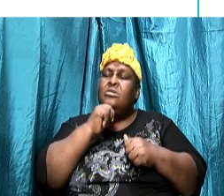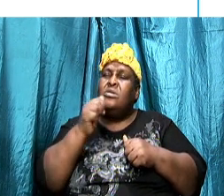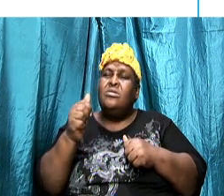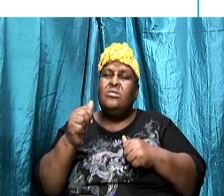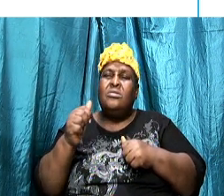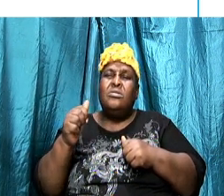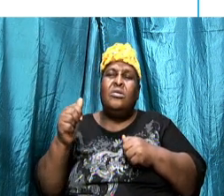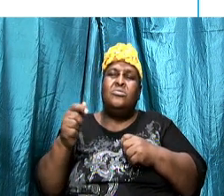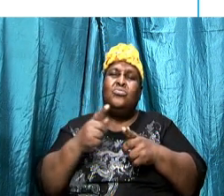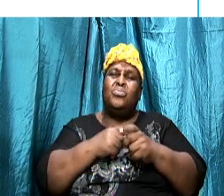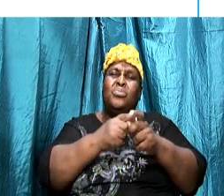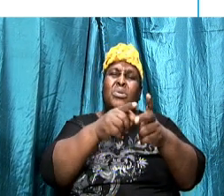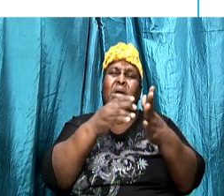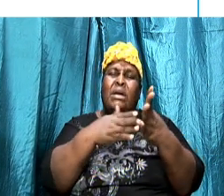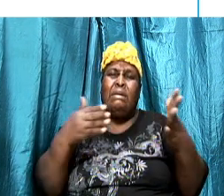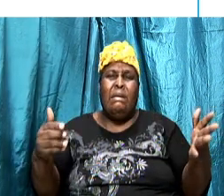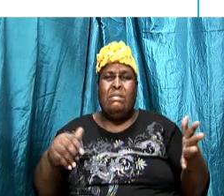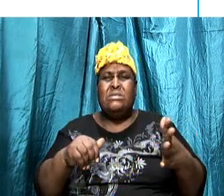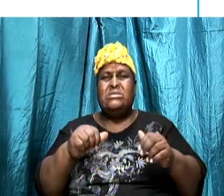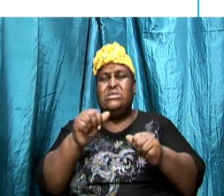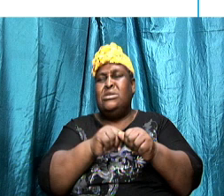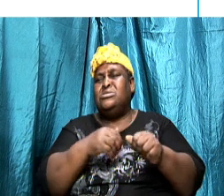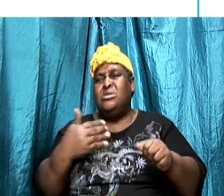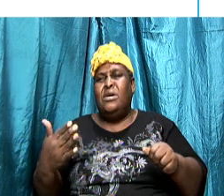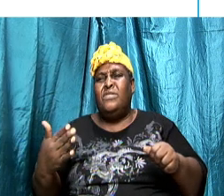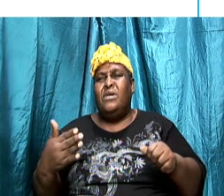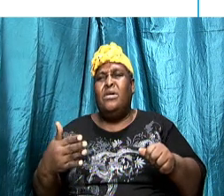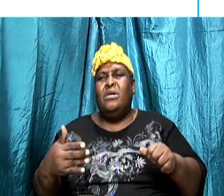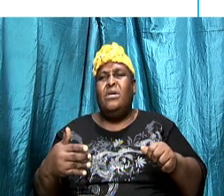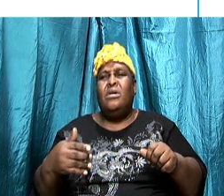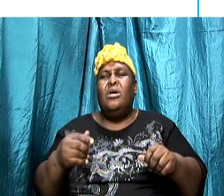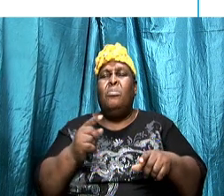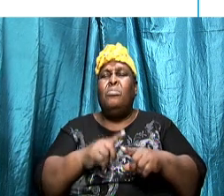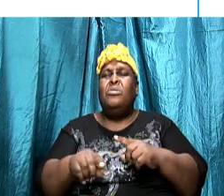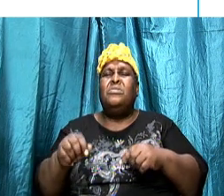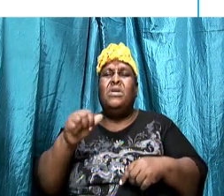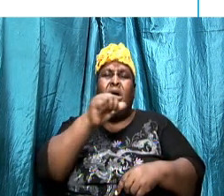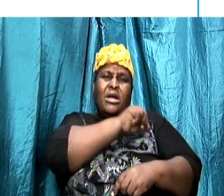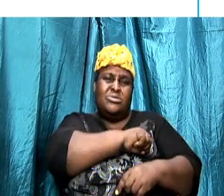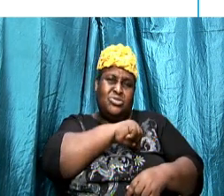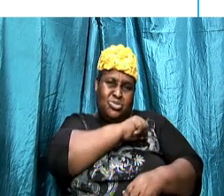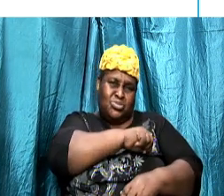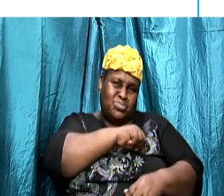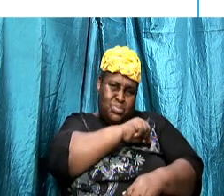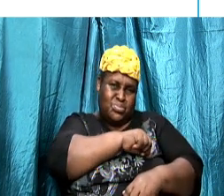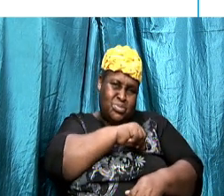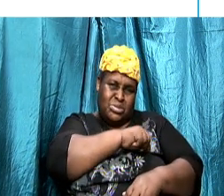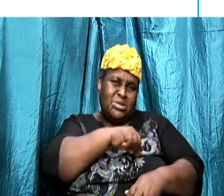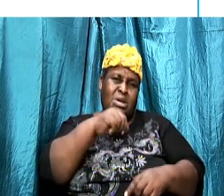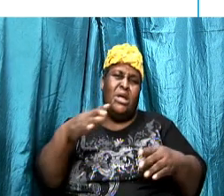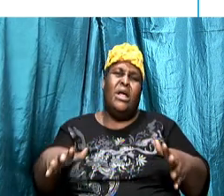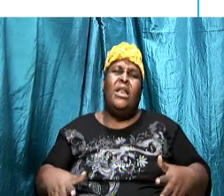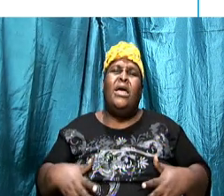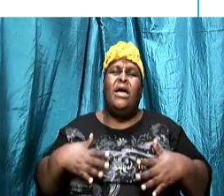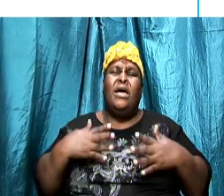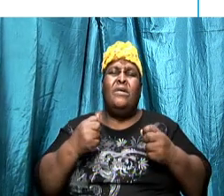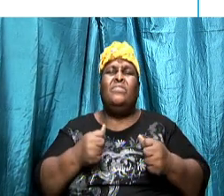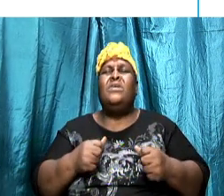a runner is very temperate in everything. You know, he eats and all of that. And his lifestyle,